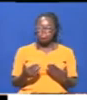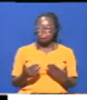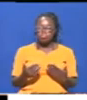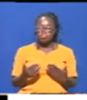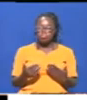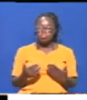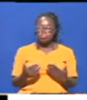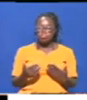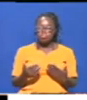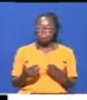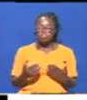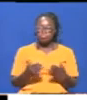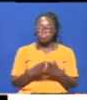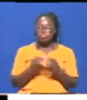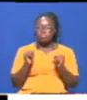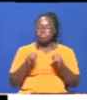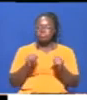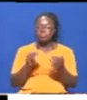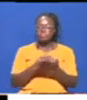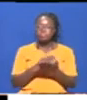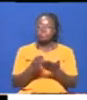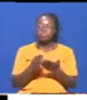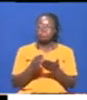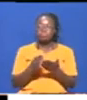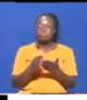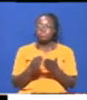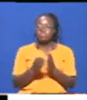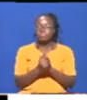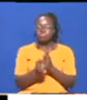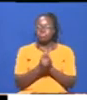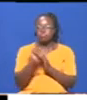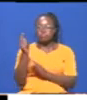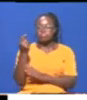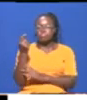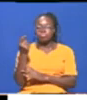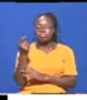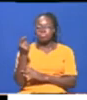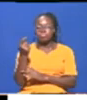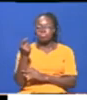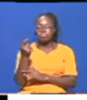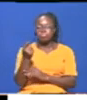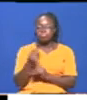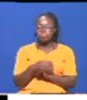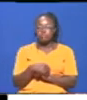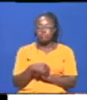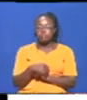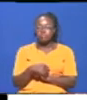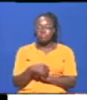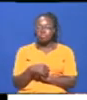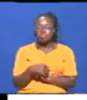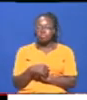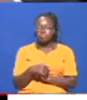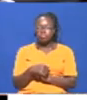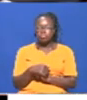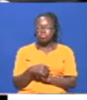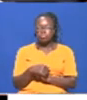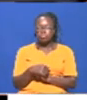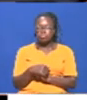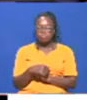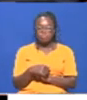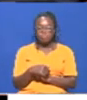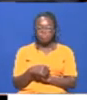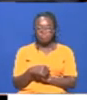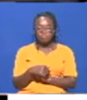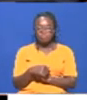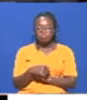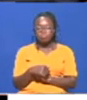they agreed to share their expertise with the Kenyan drugs authorities. My final question is